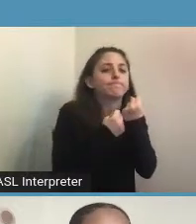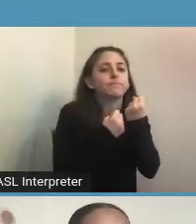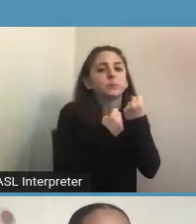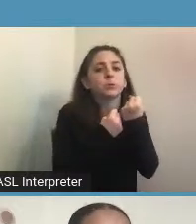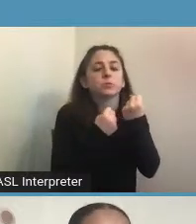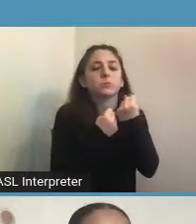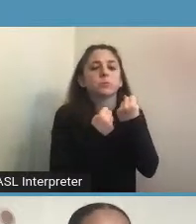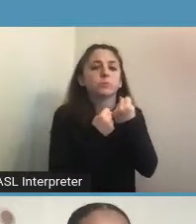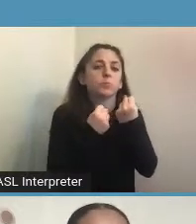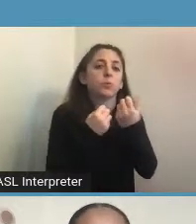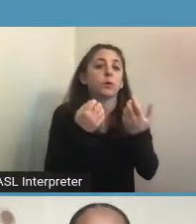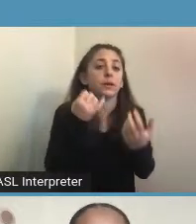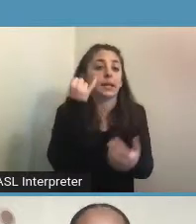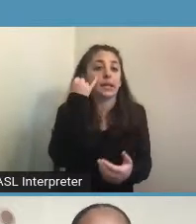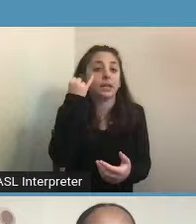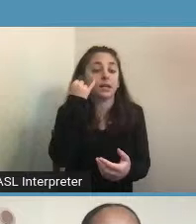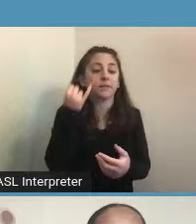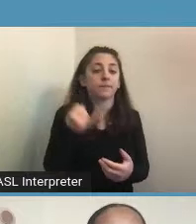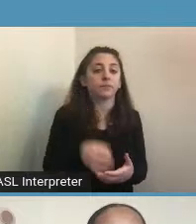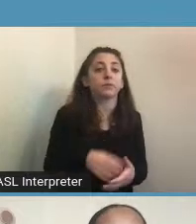mostly in black and white,